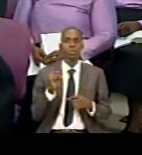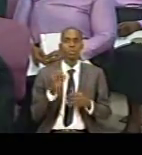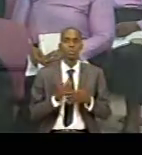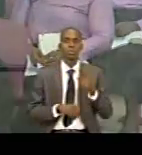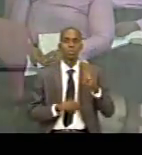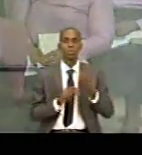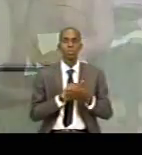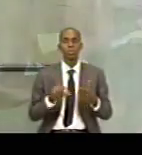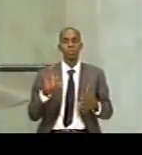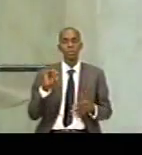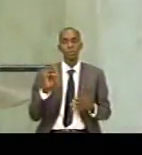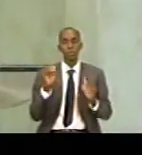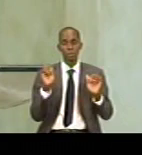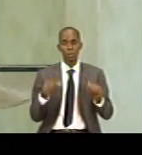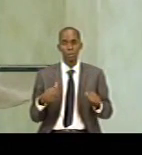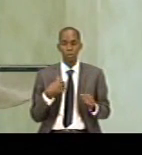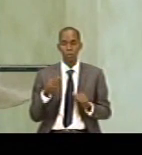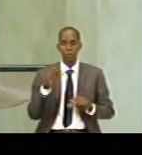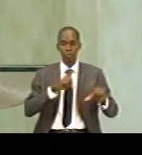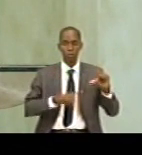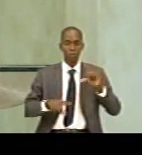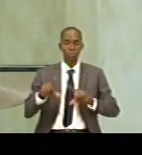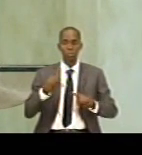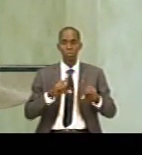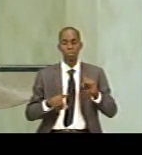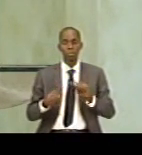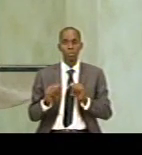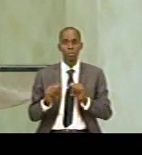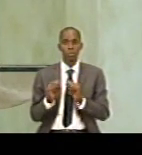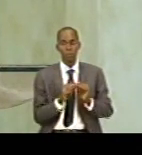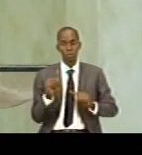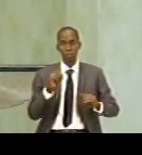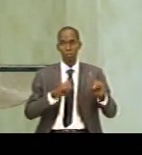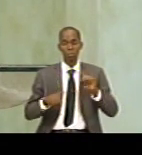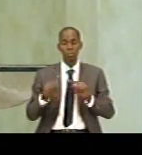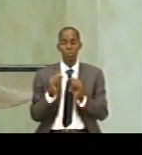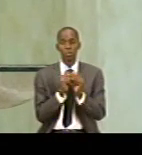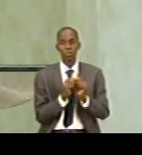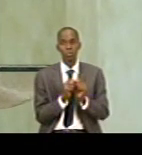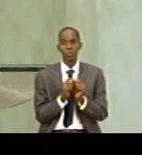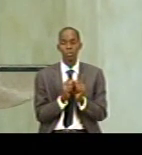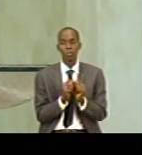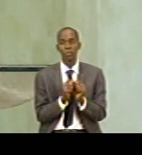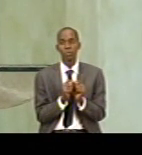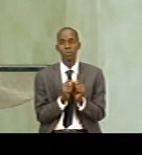Can we all recite it together as a class? 1, 2, go.